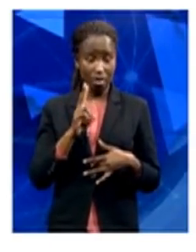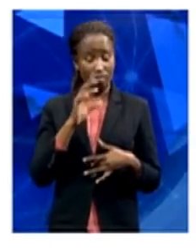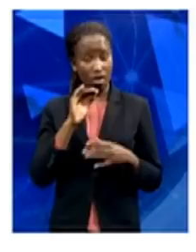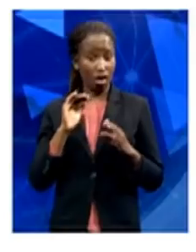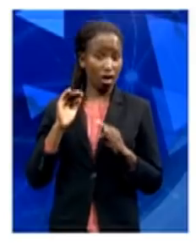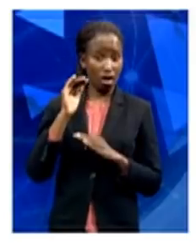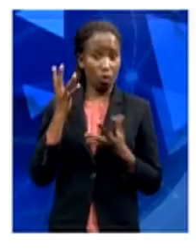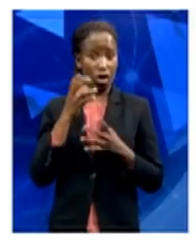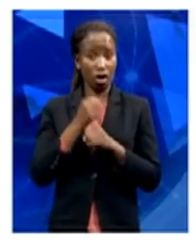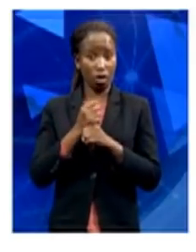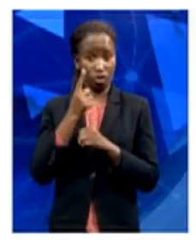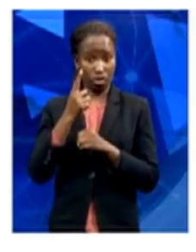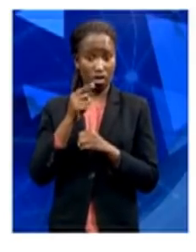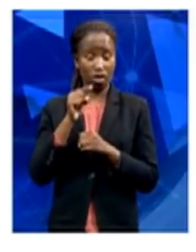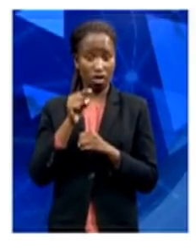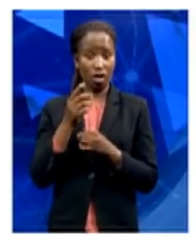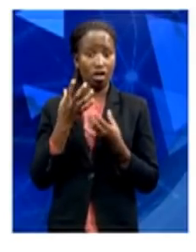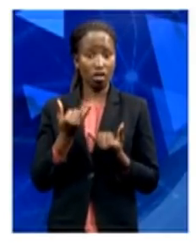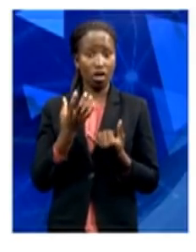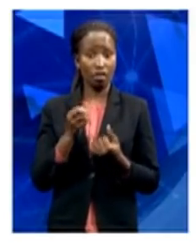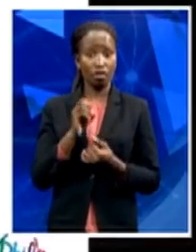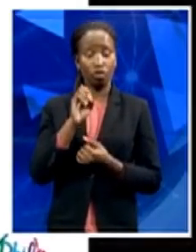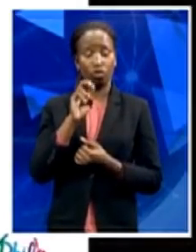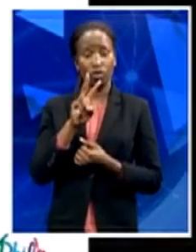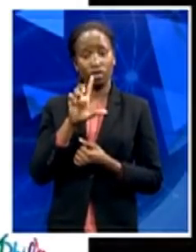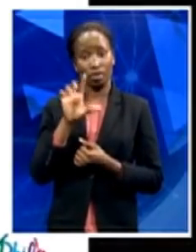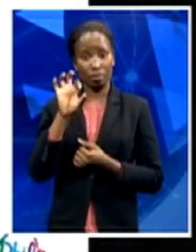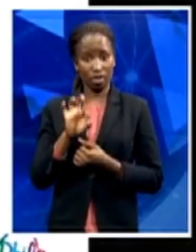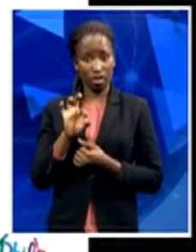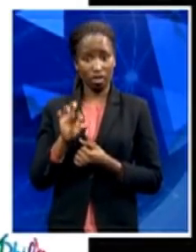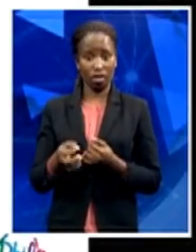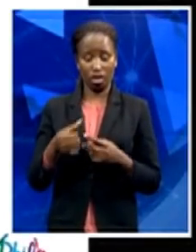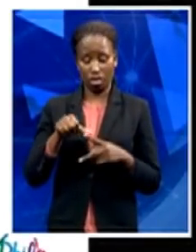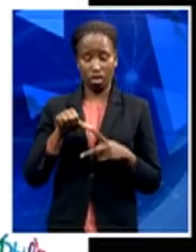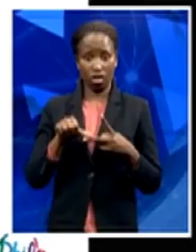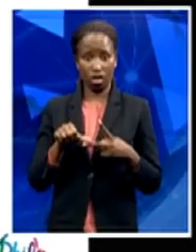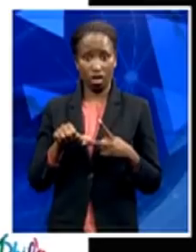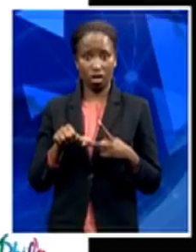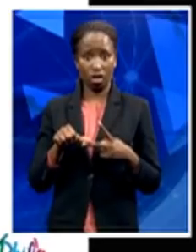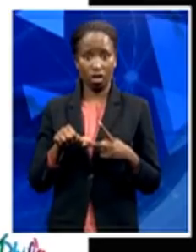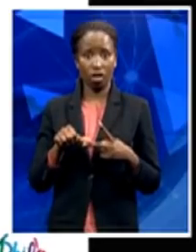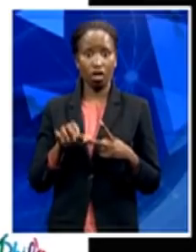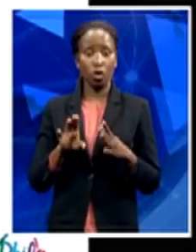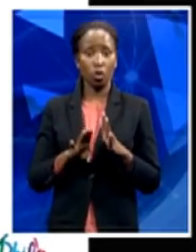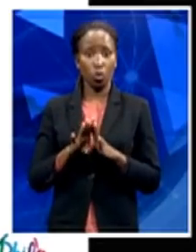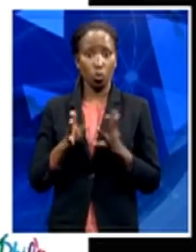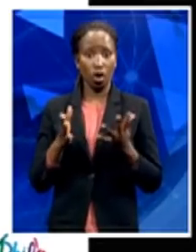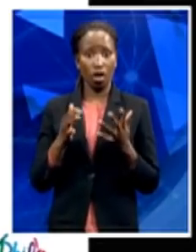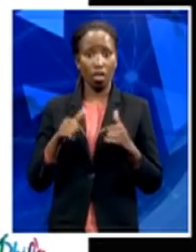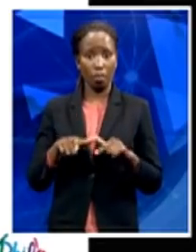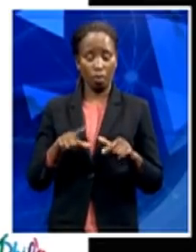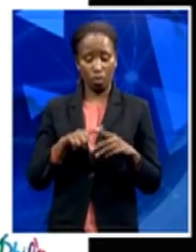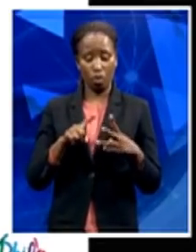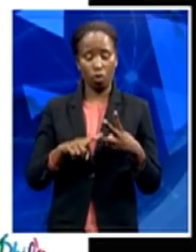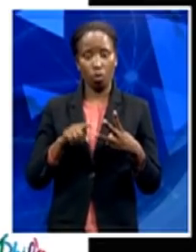at 27%, and it's also going up in Limpopo, Western Cape, Free State, and